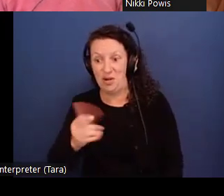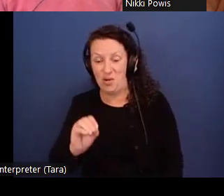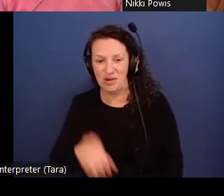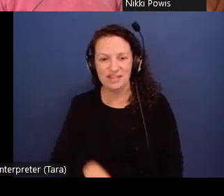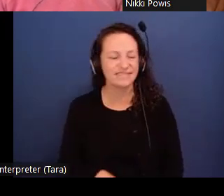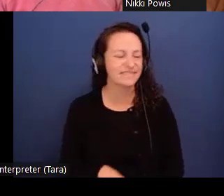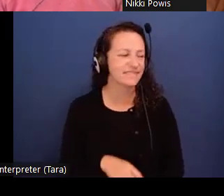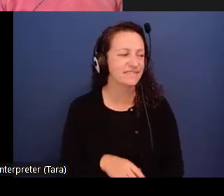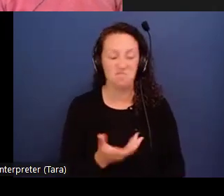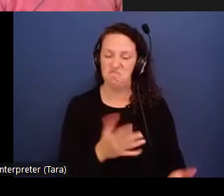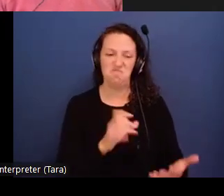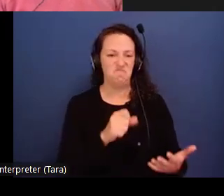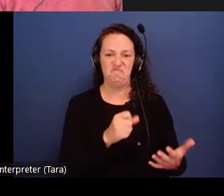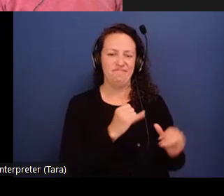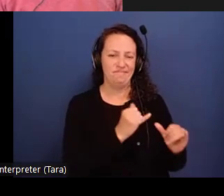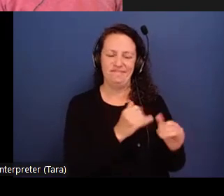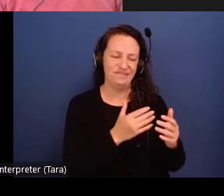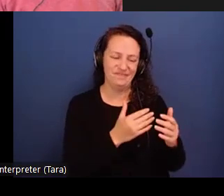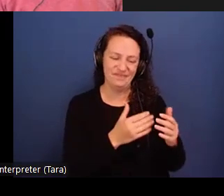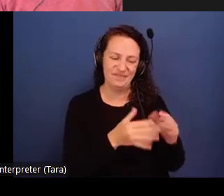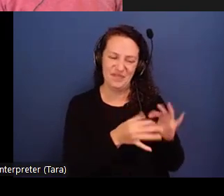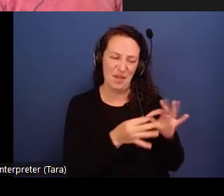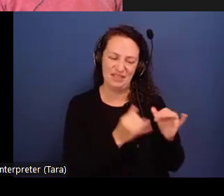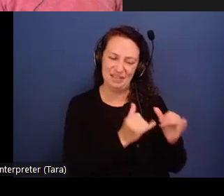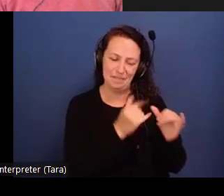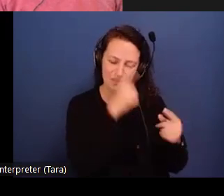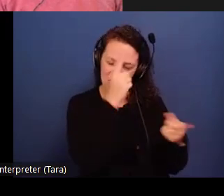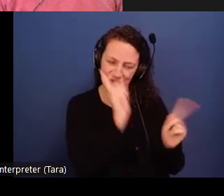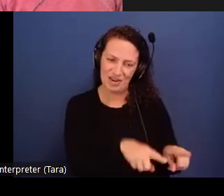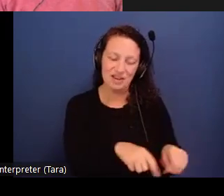No, I echo all of you. I think that it's a longer